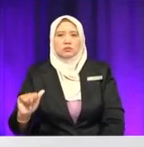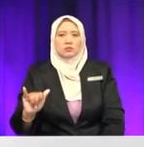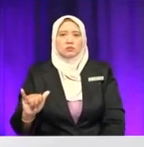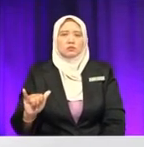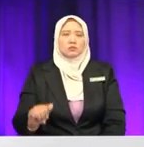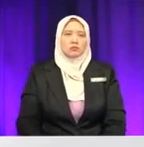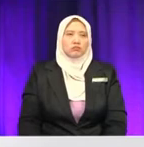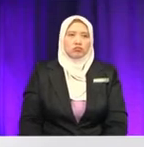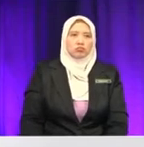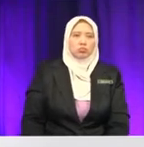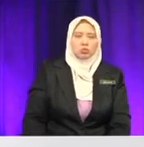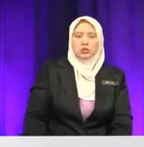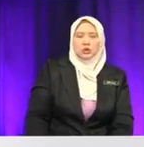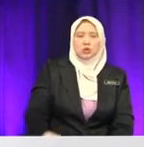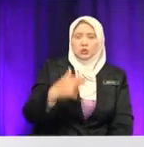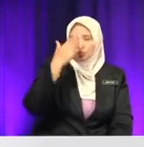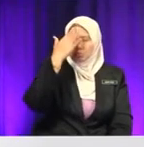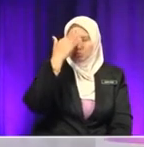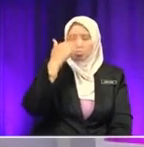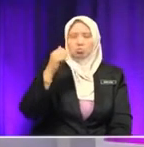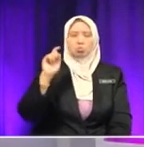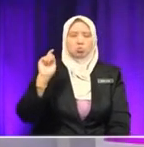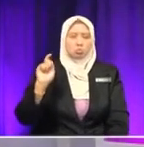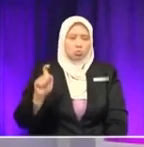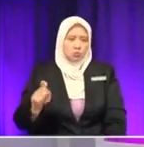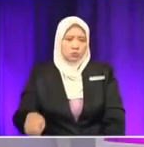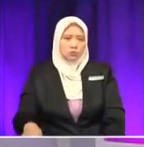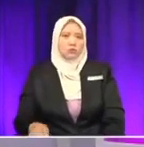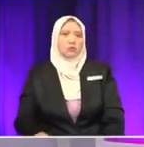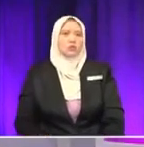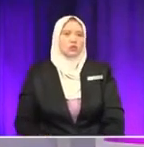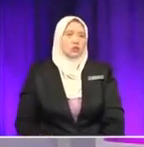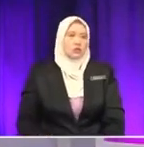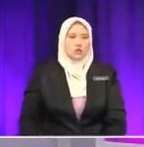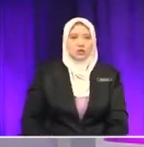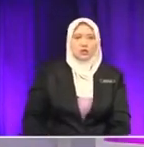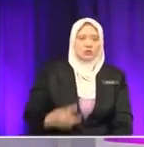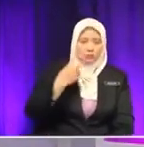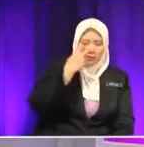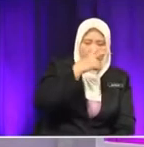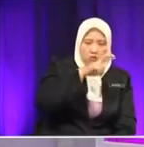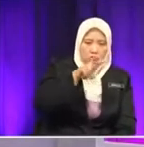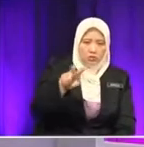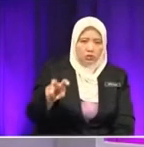Why must monitor our health progress? Why of your C3? So what's your answer, Faisal?